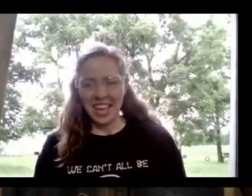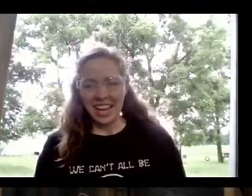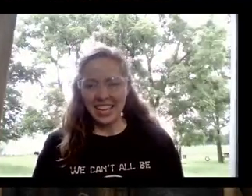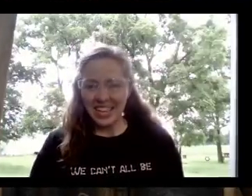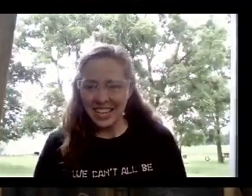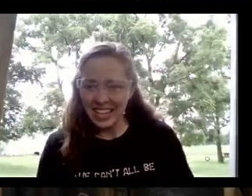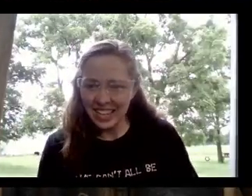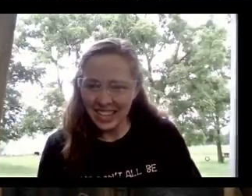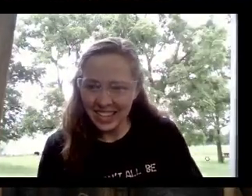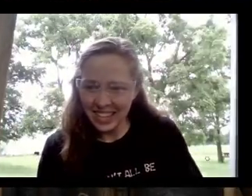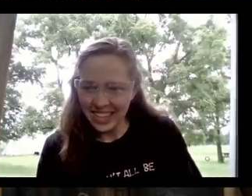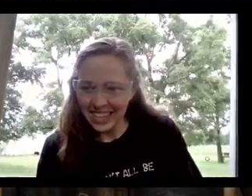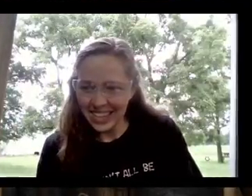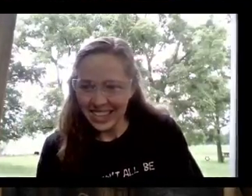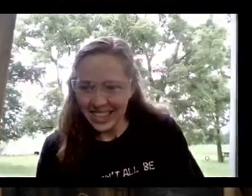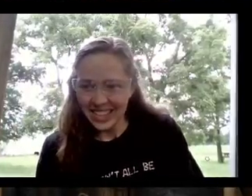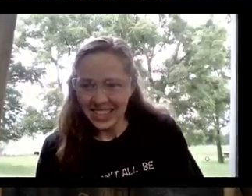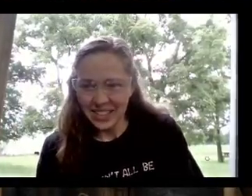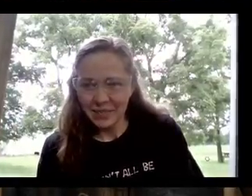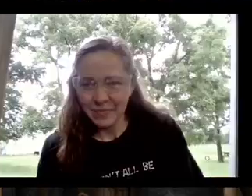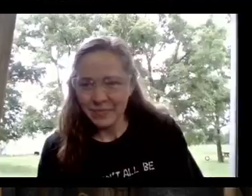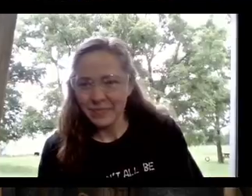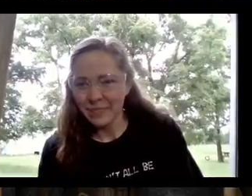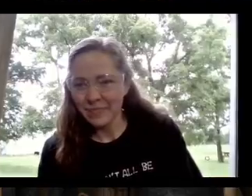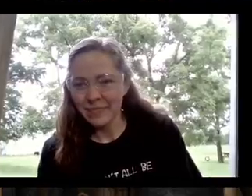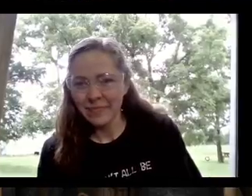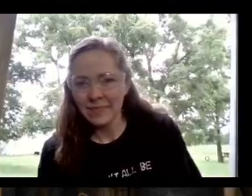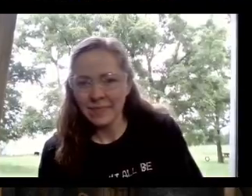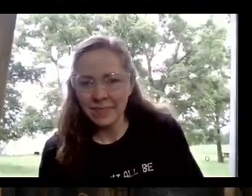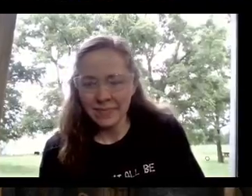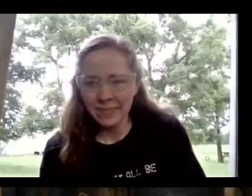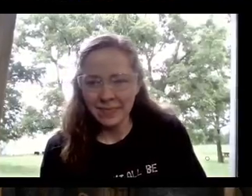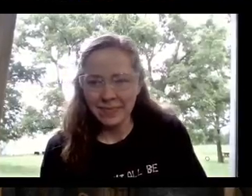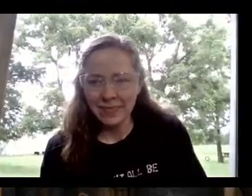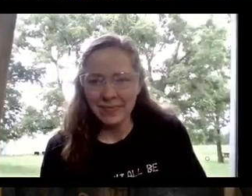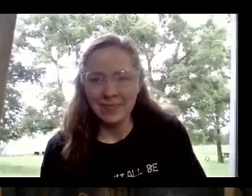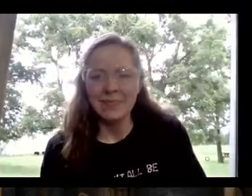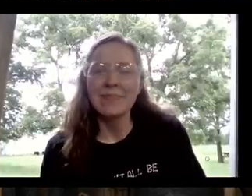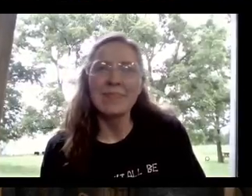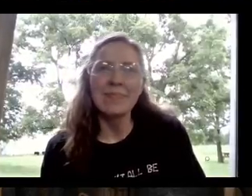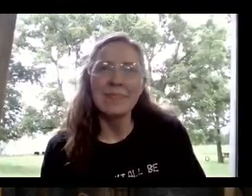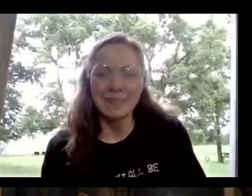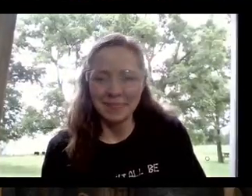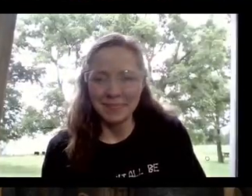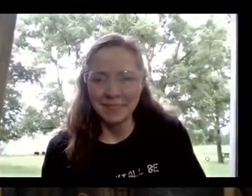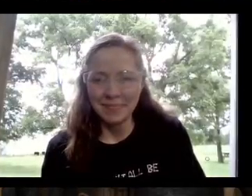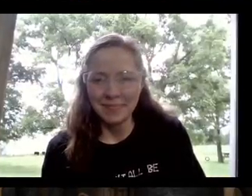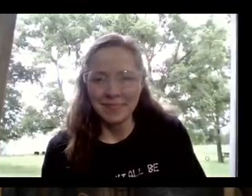what it looks like. Yeah. I like that one a lot.